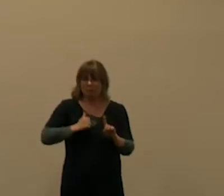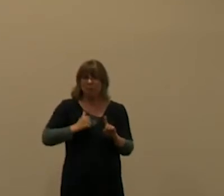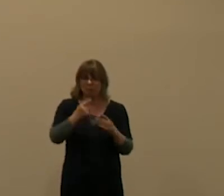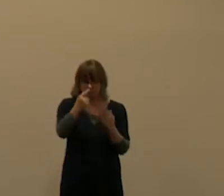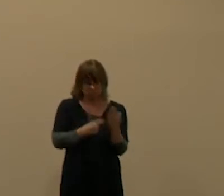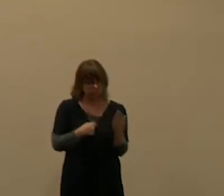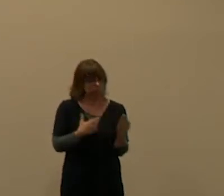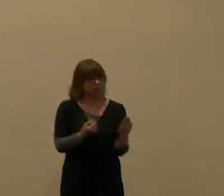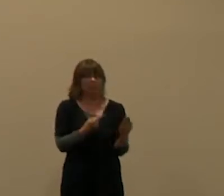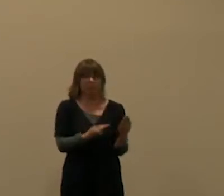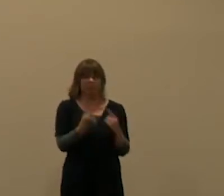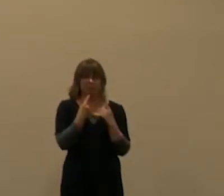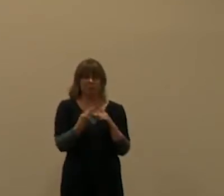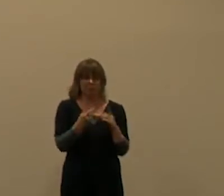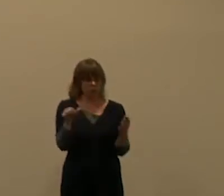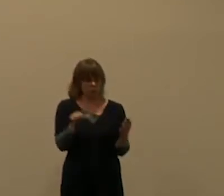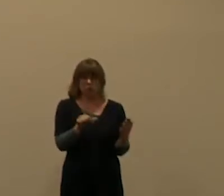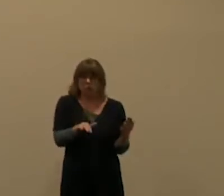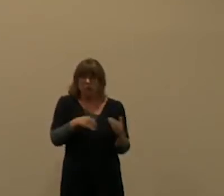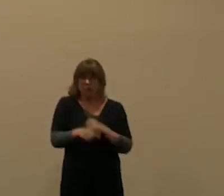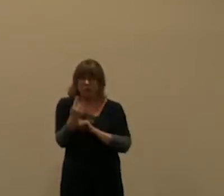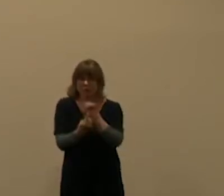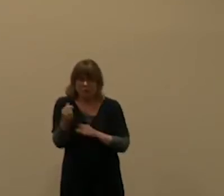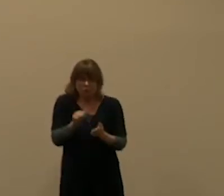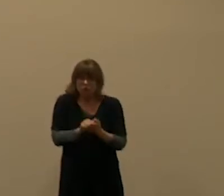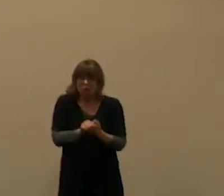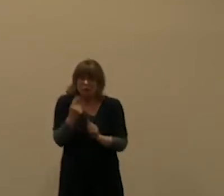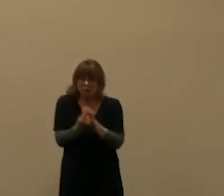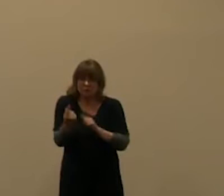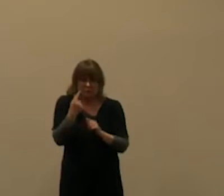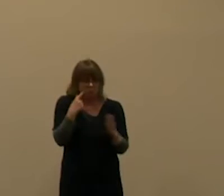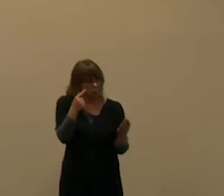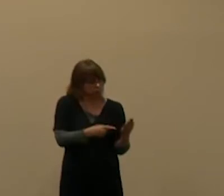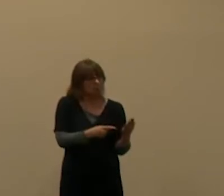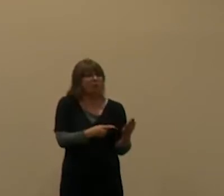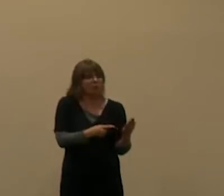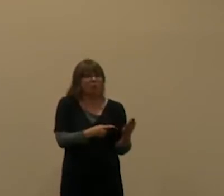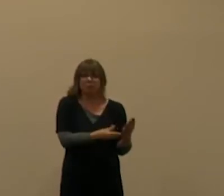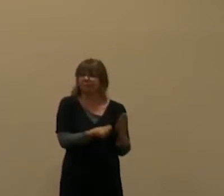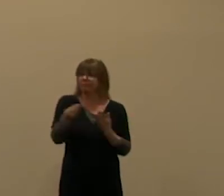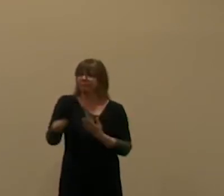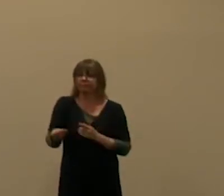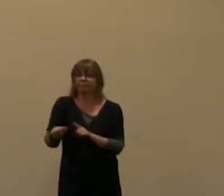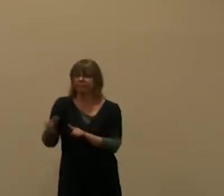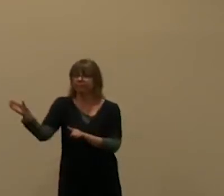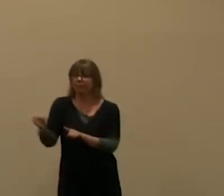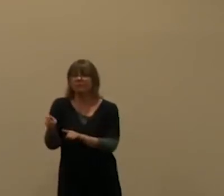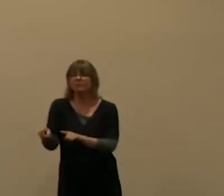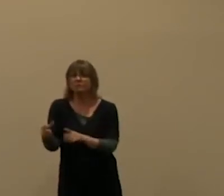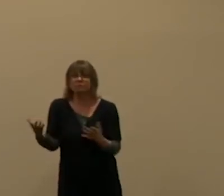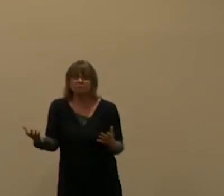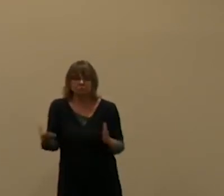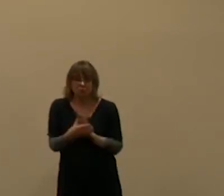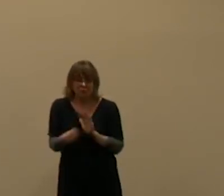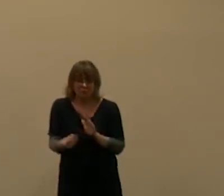and should they actually be there? Or should they actually give that meeting to somebody else, or just give their input on email